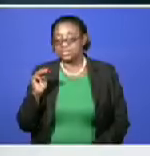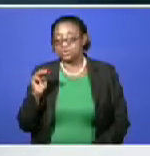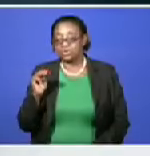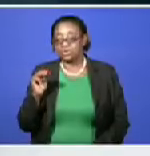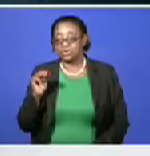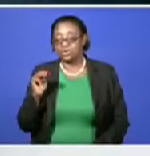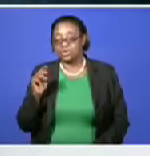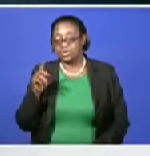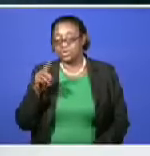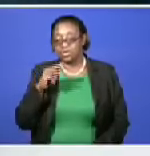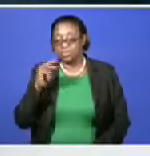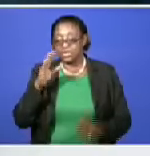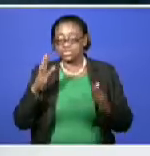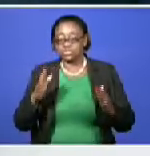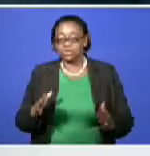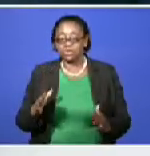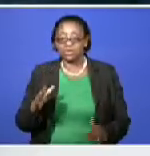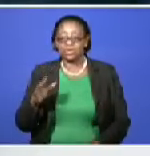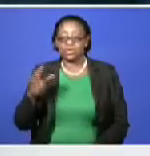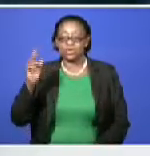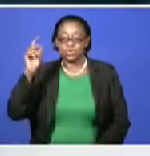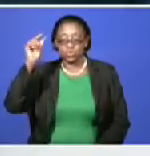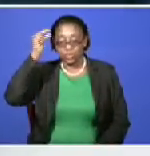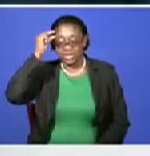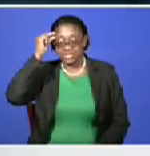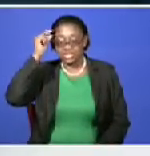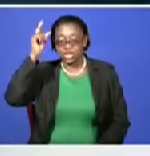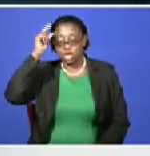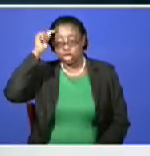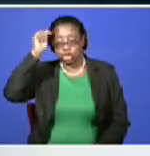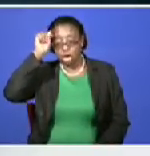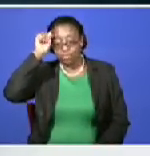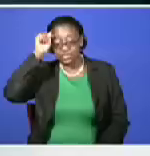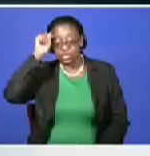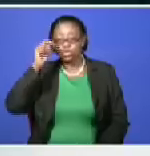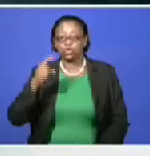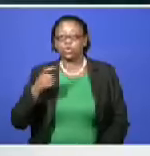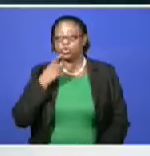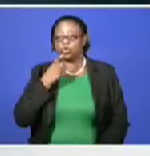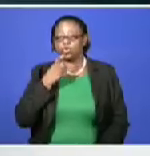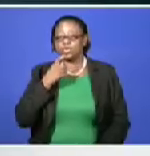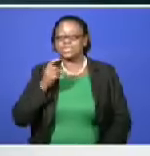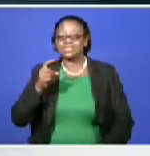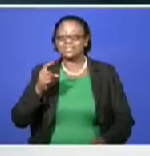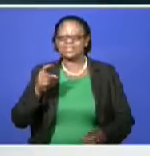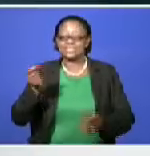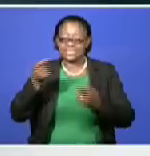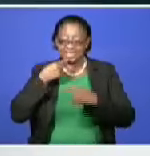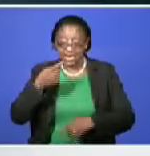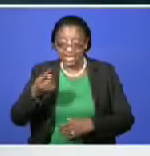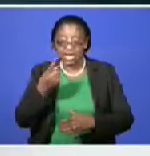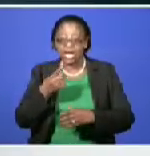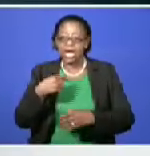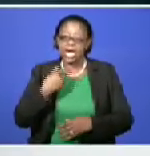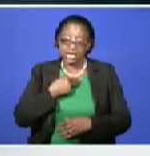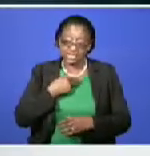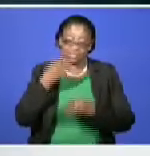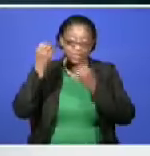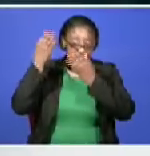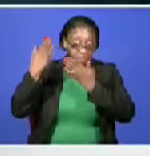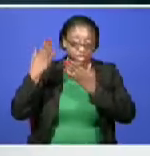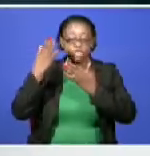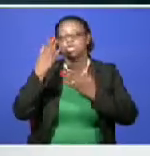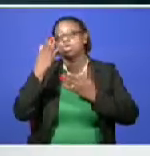Bahama, the Honorable Kwesi Thompson, who's providing some light, providing some information and